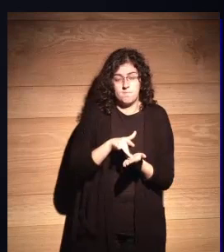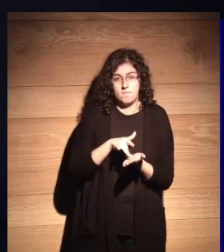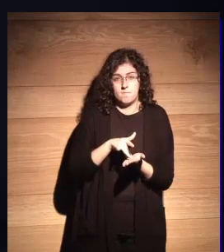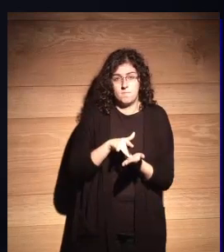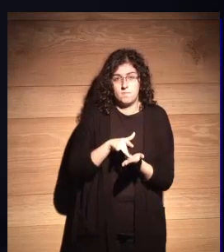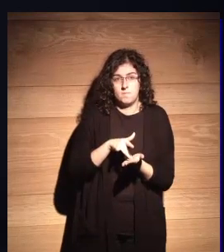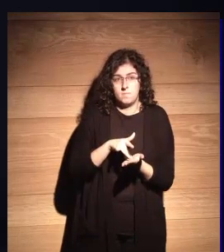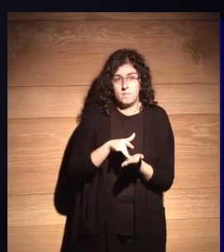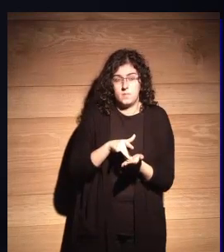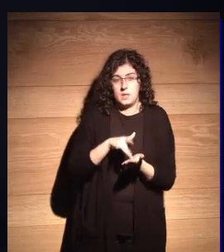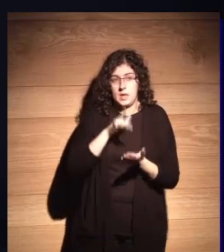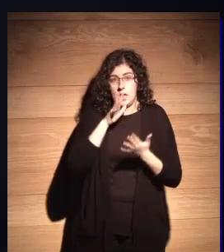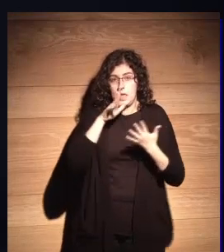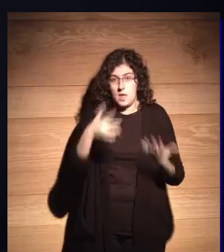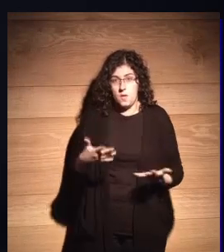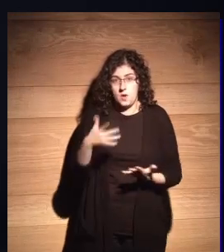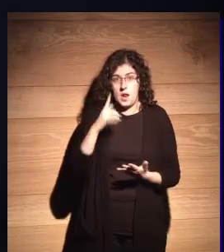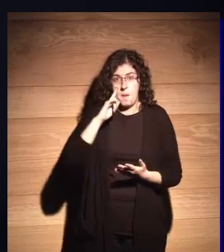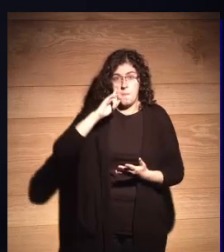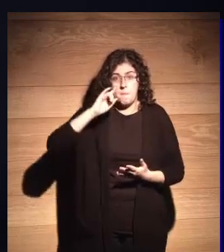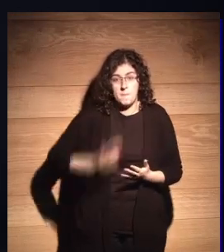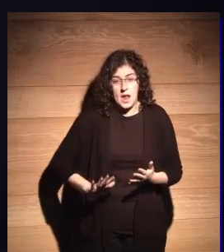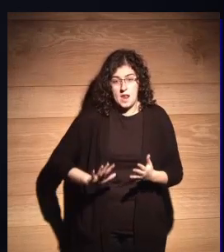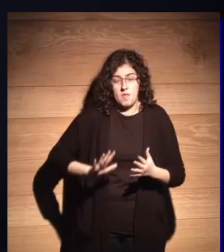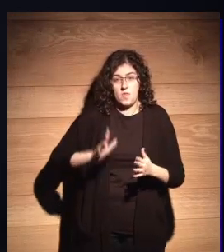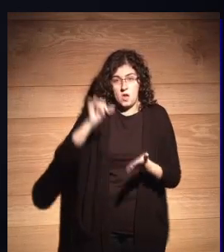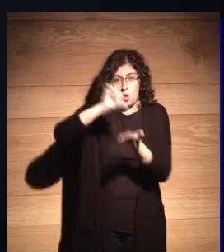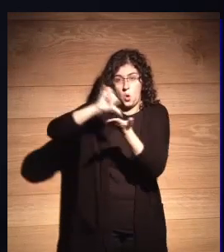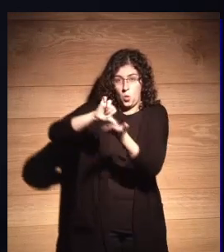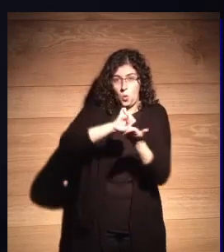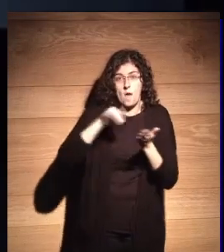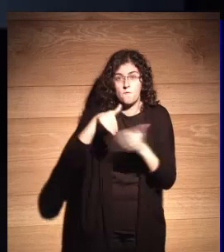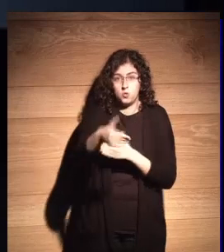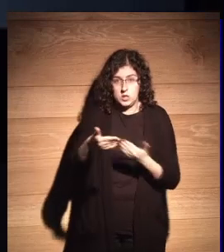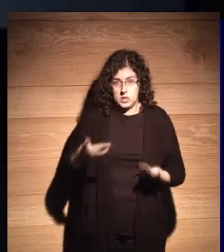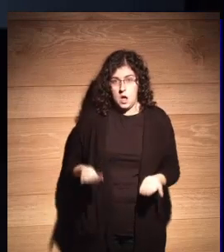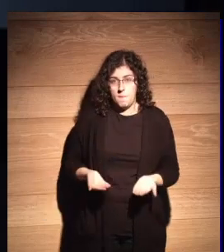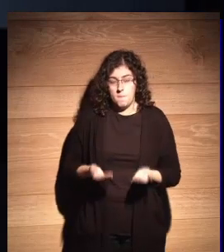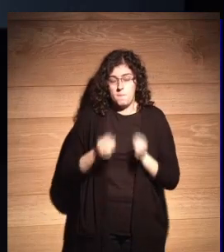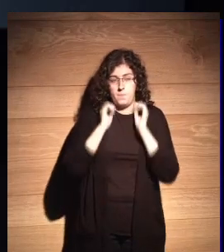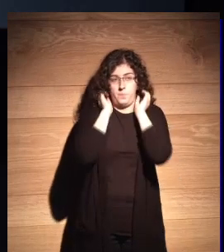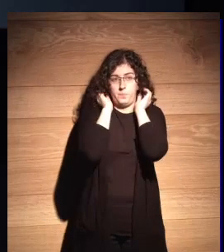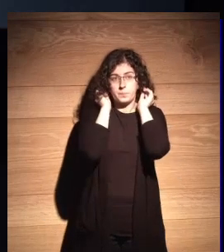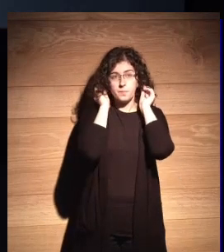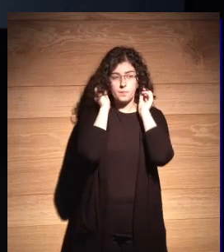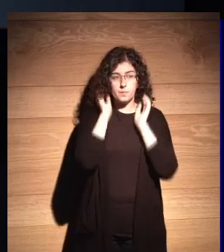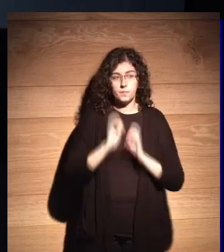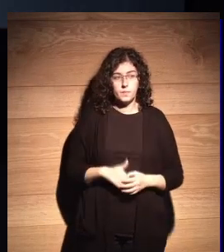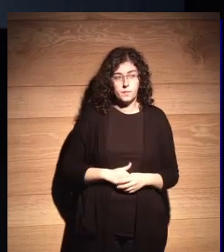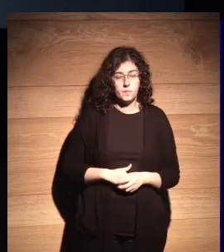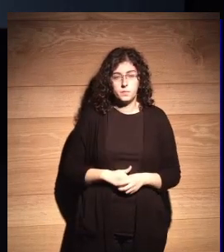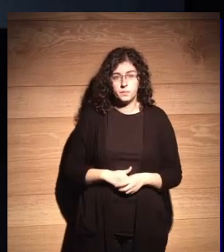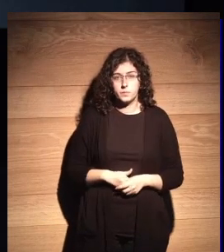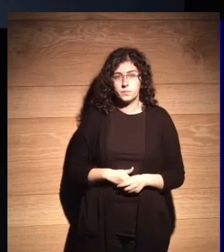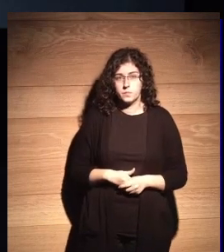some futuristic city. And even they had some old towns, and they recognized when they built